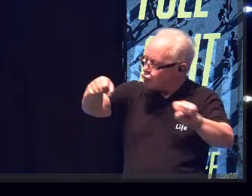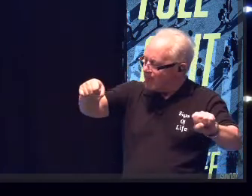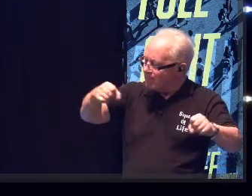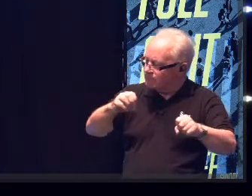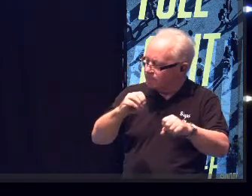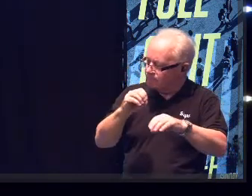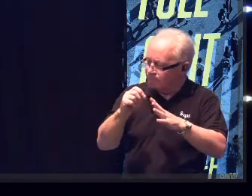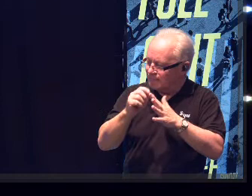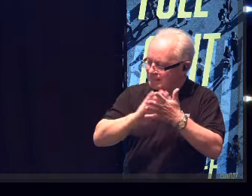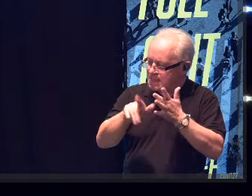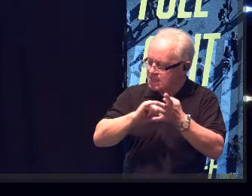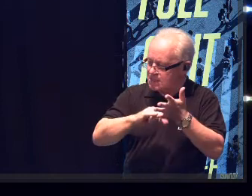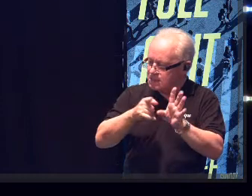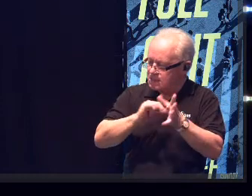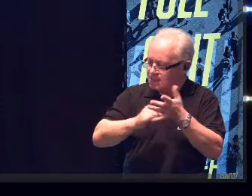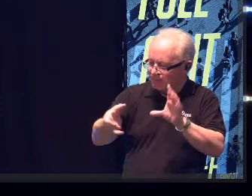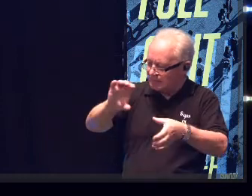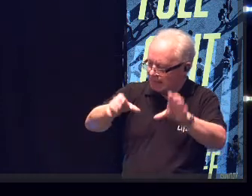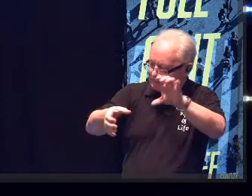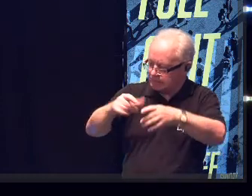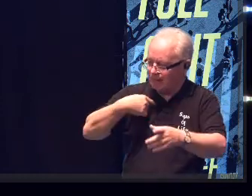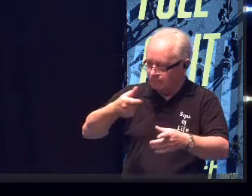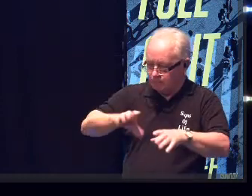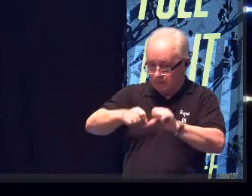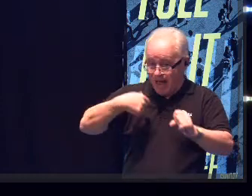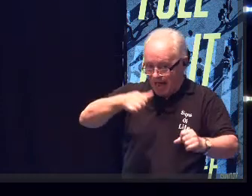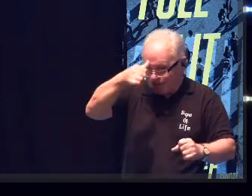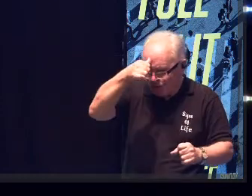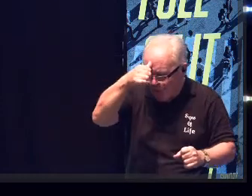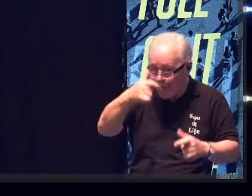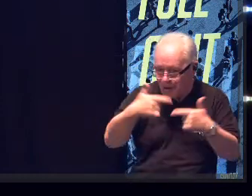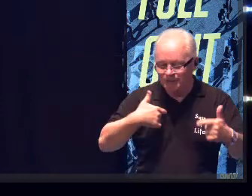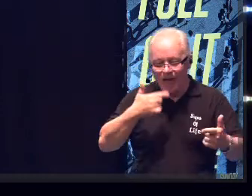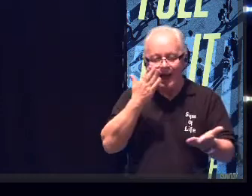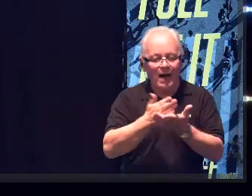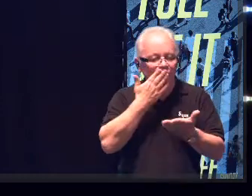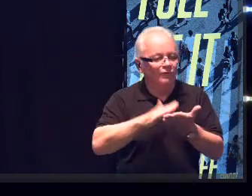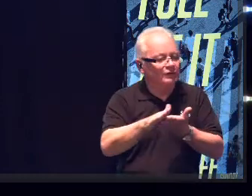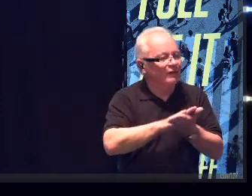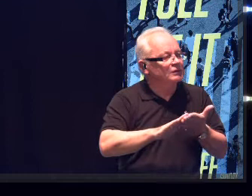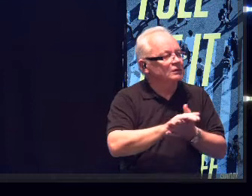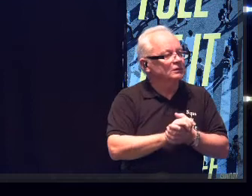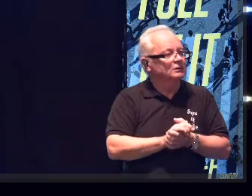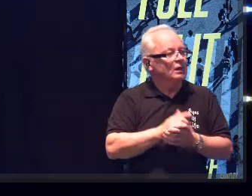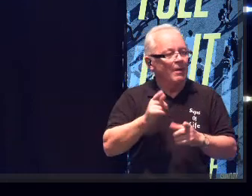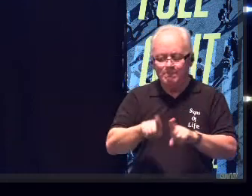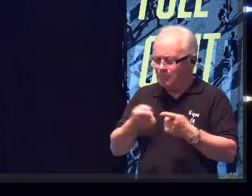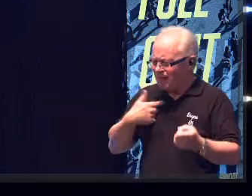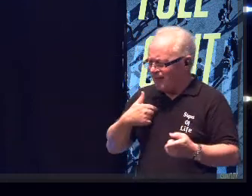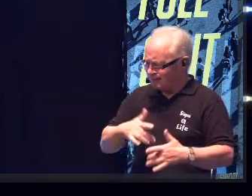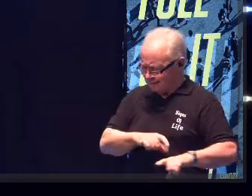all that for is, I know how much I've been forgiven. And I'll jump around like an idiot